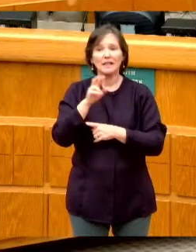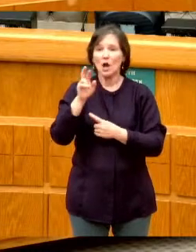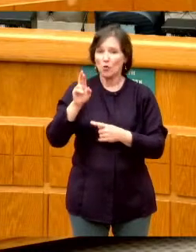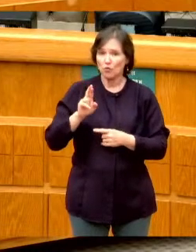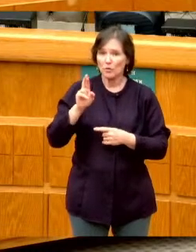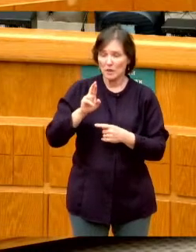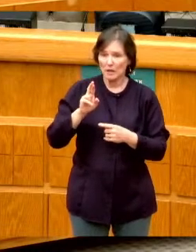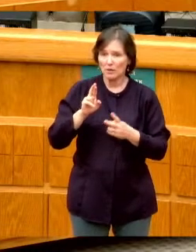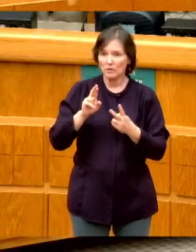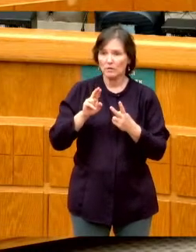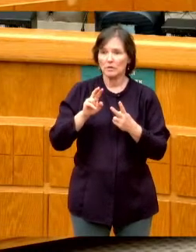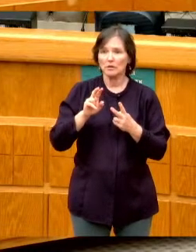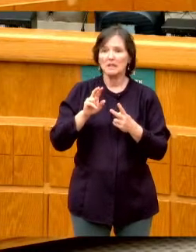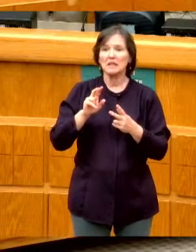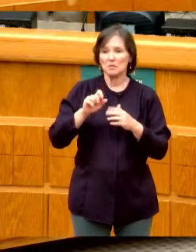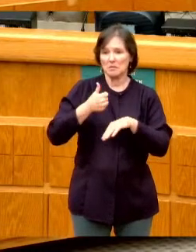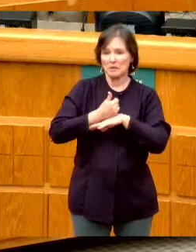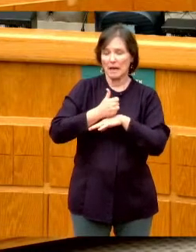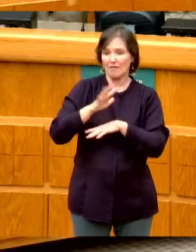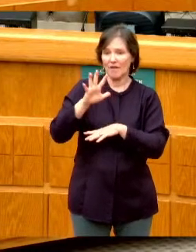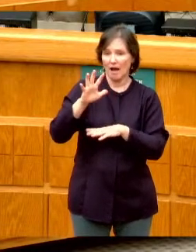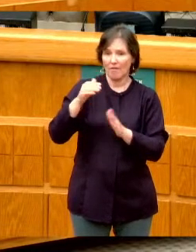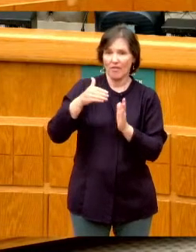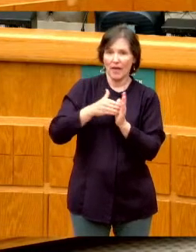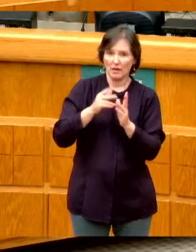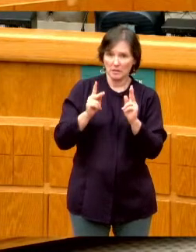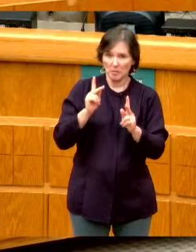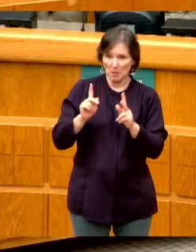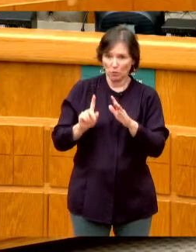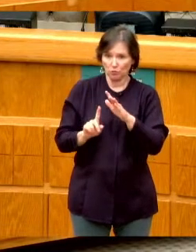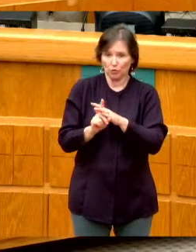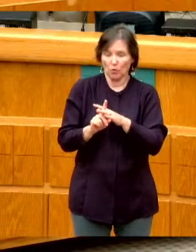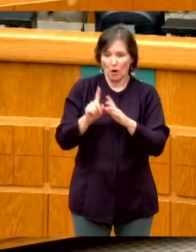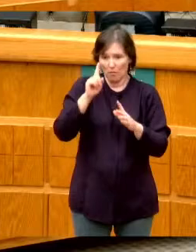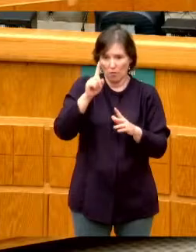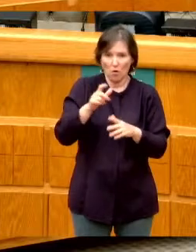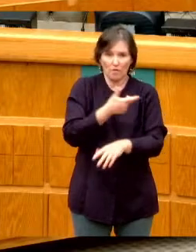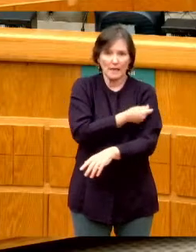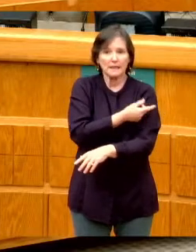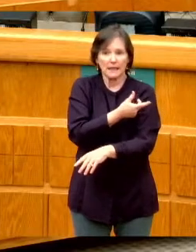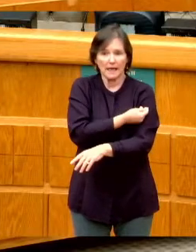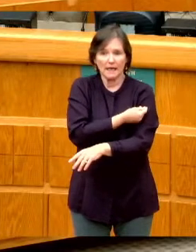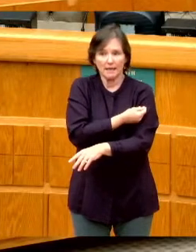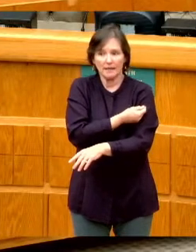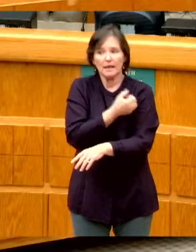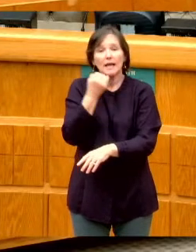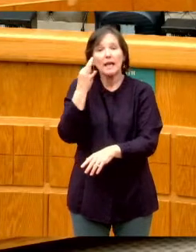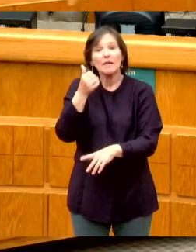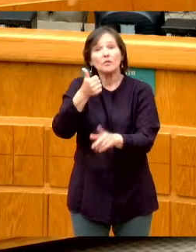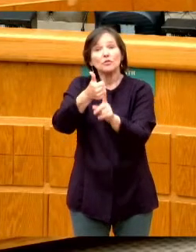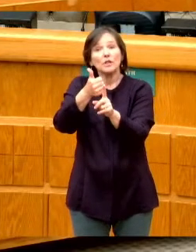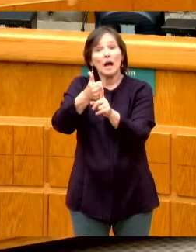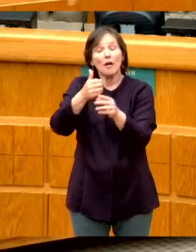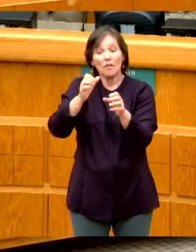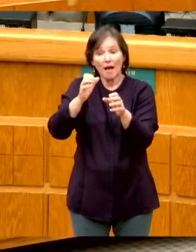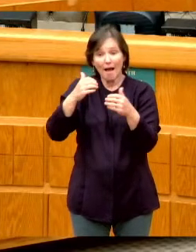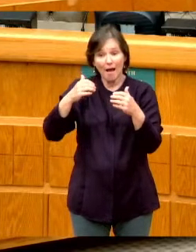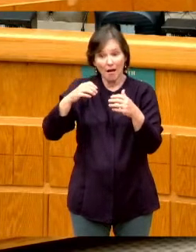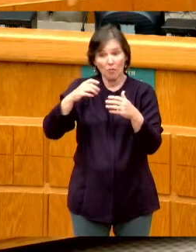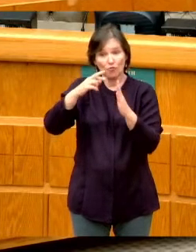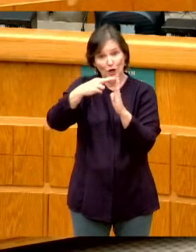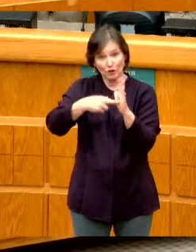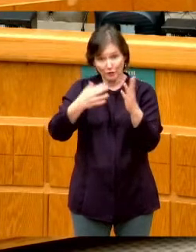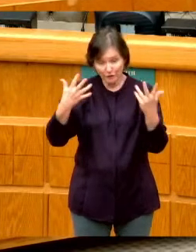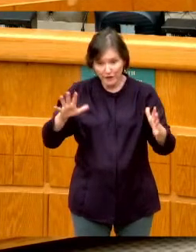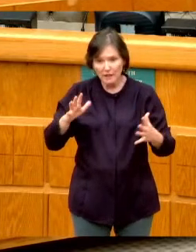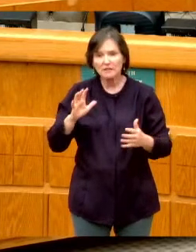we pre-scheduled 5,000 recipients. If you were one of these recipients, you received a reverse alert notification, which had instructions on